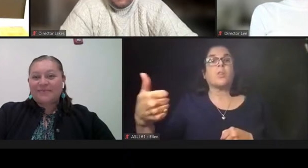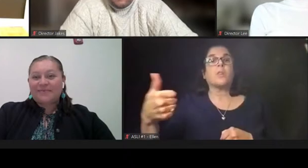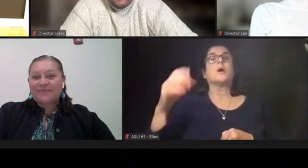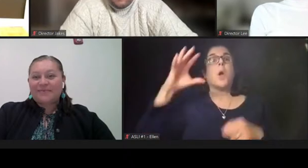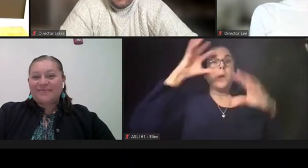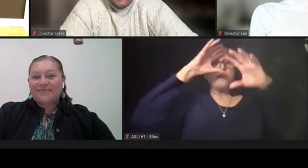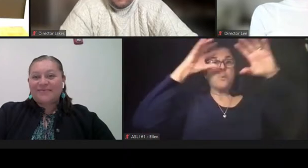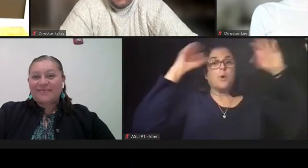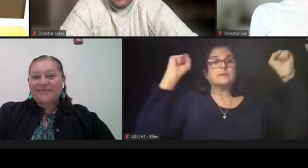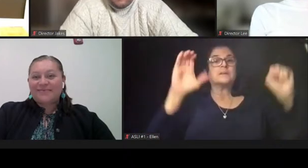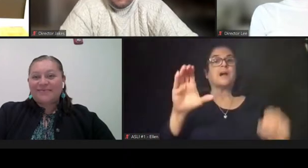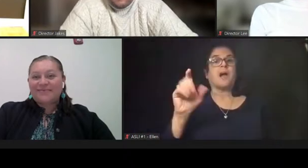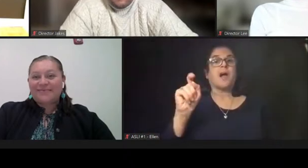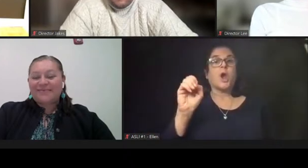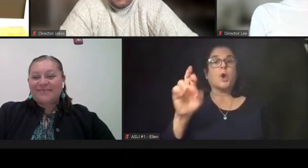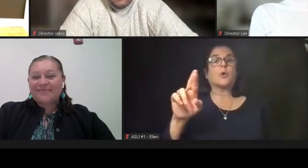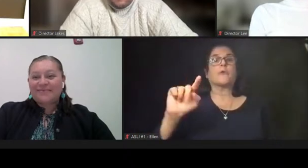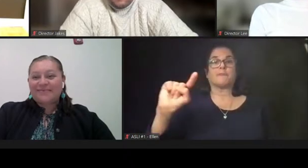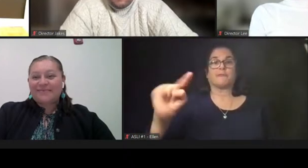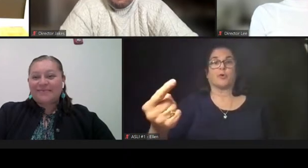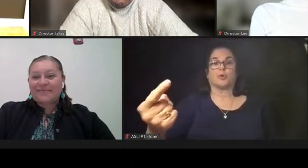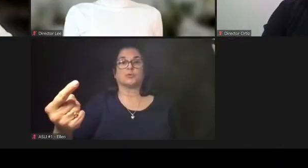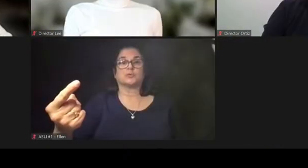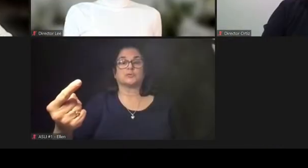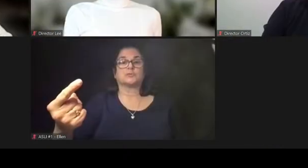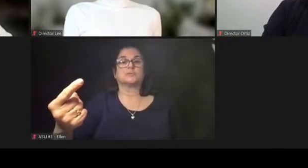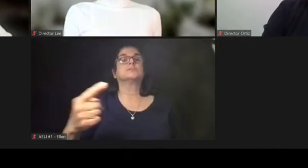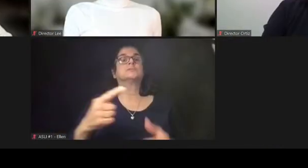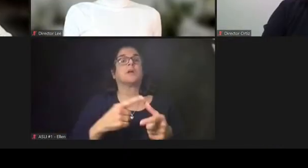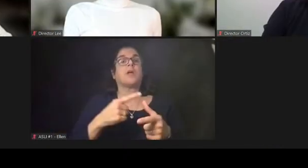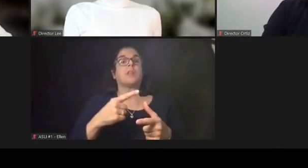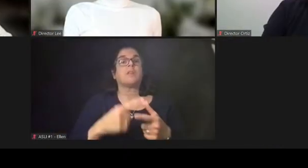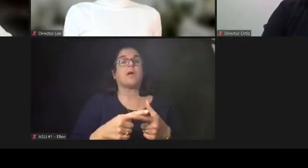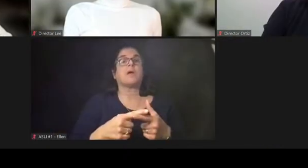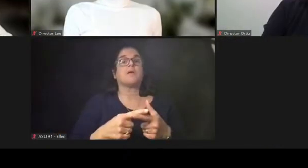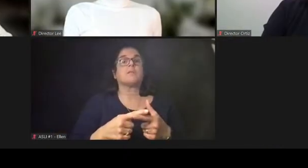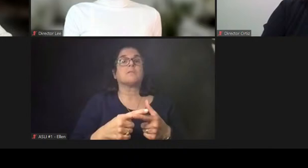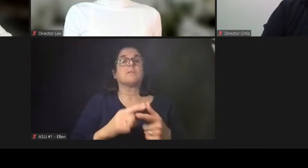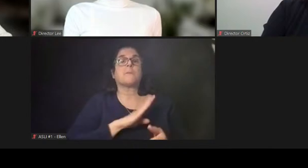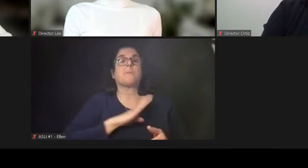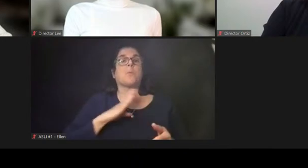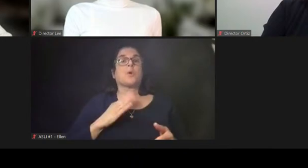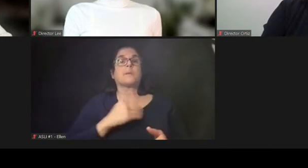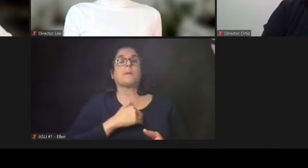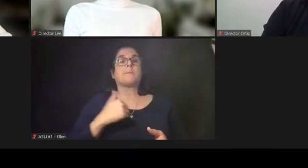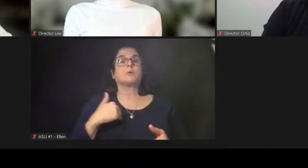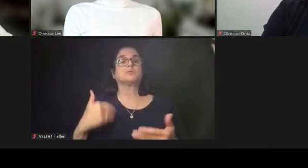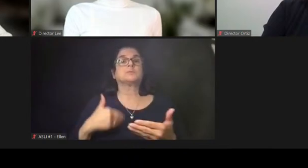first, and then we'll open it up to the board members thereafter. Thank you.